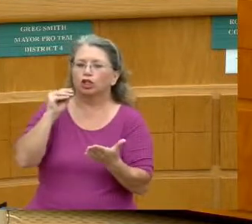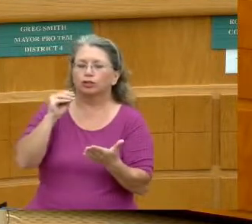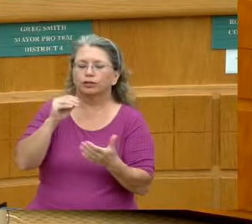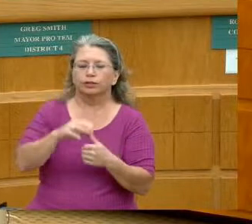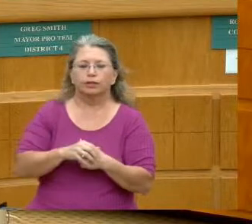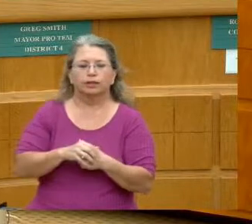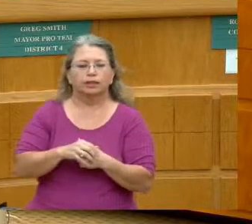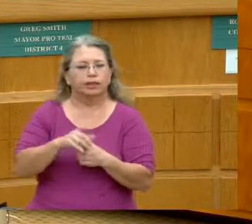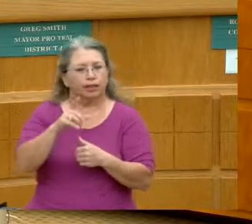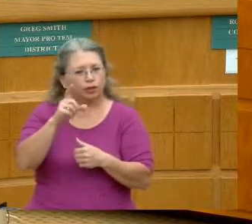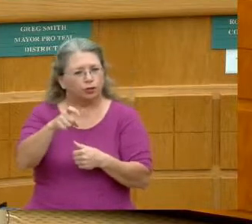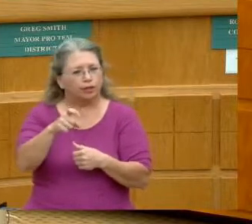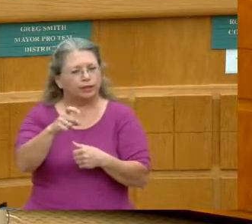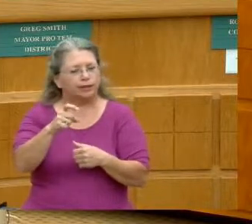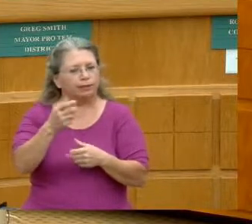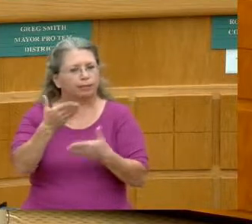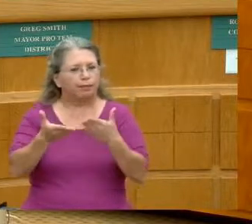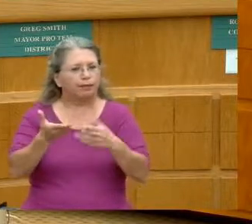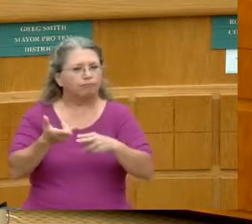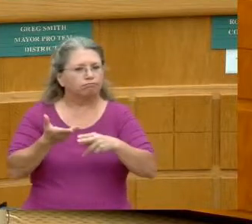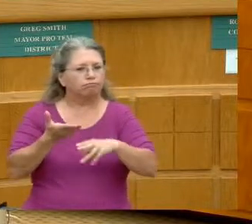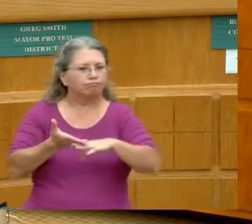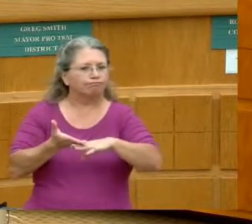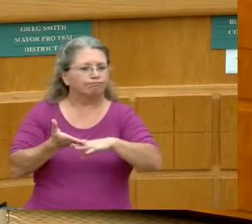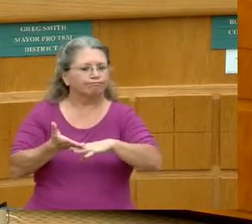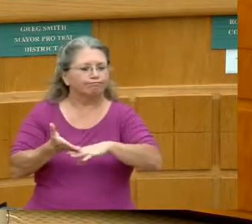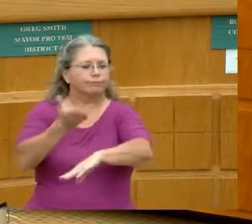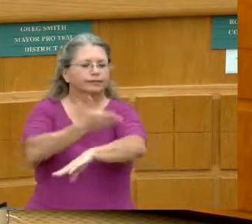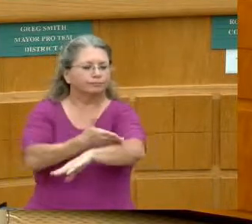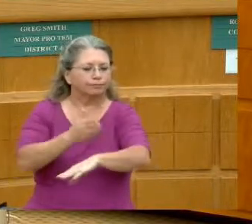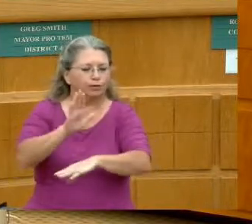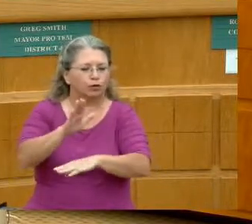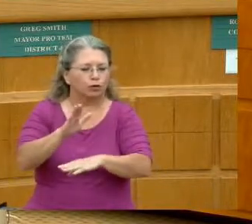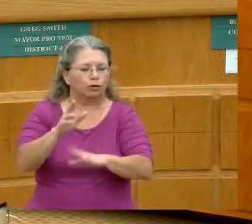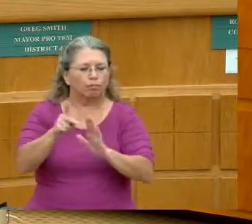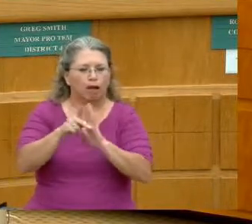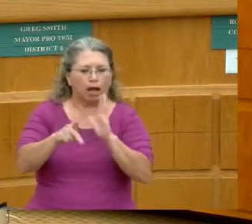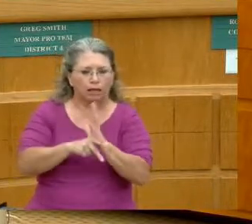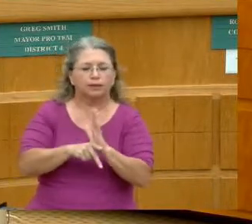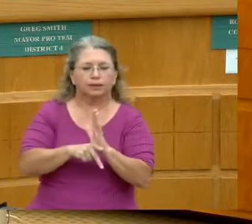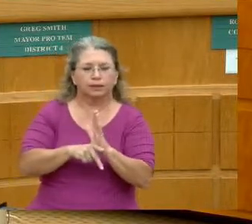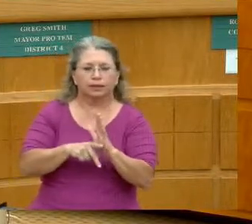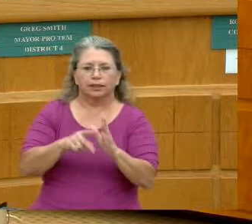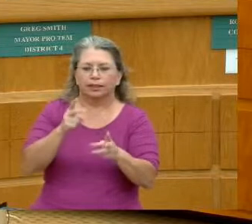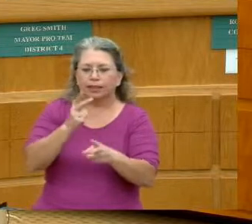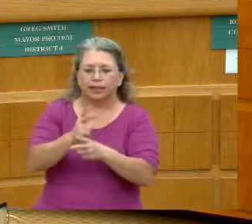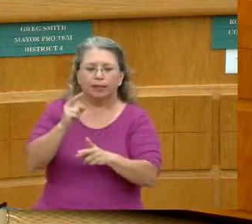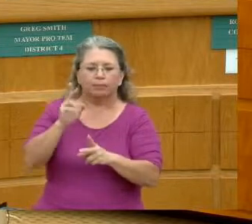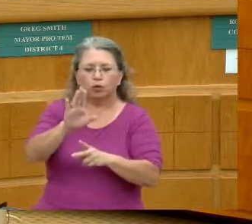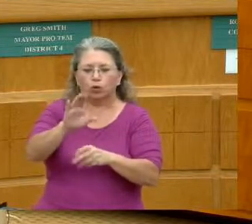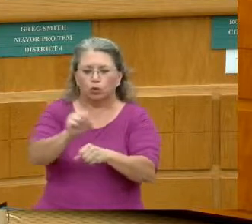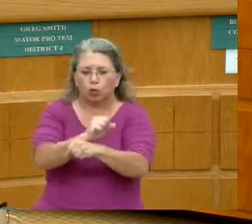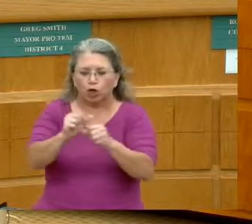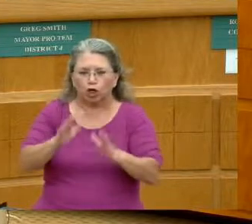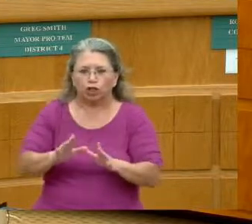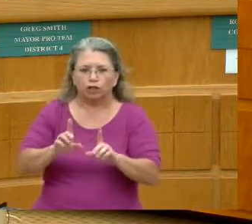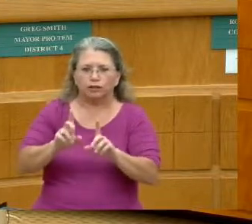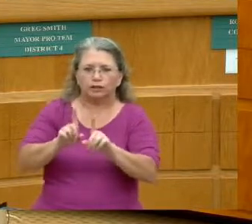social distancing policies, or COVID-19 is going to exploit them and point them out to you. You want to find them before COVID